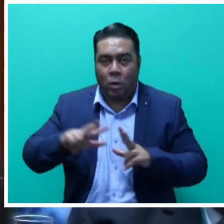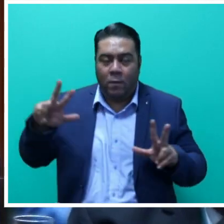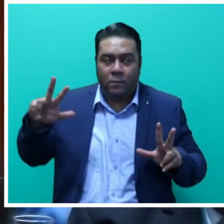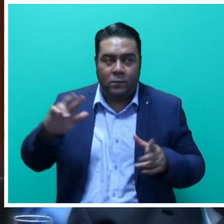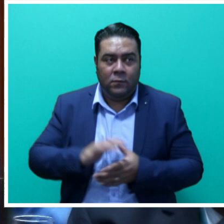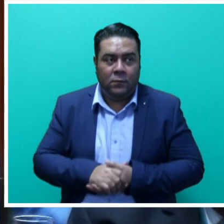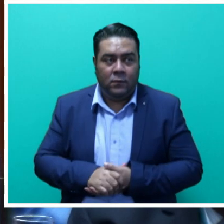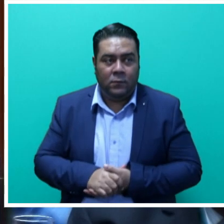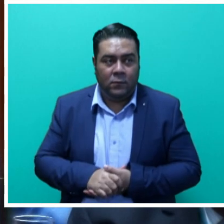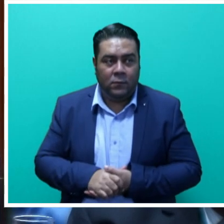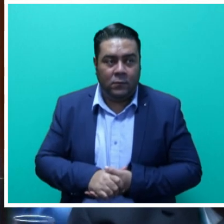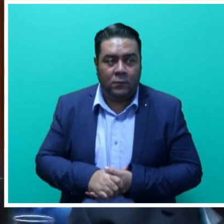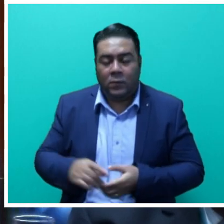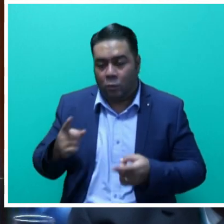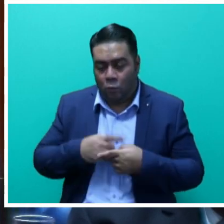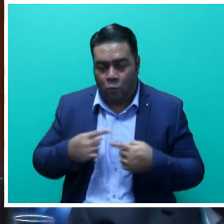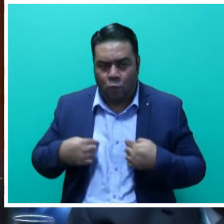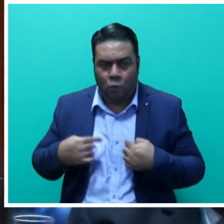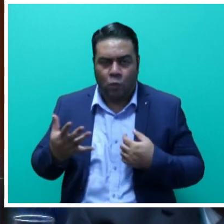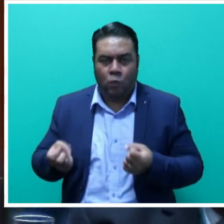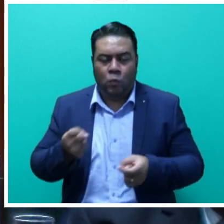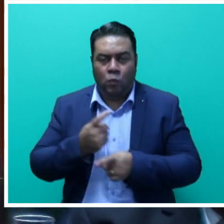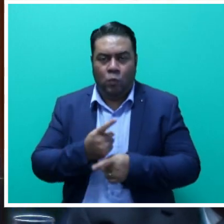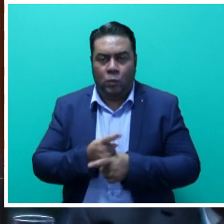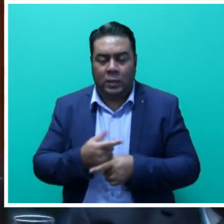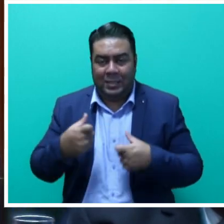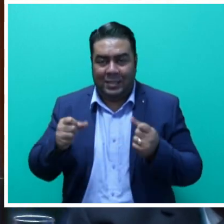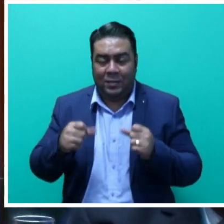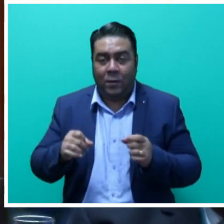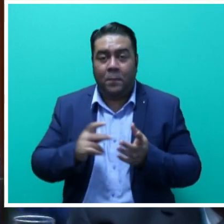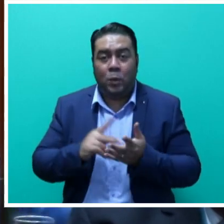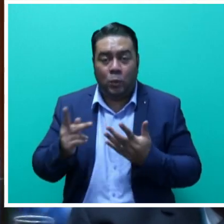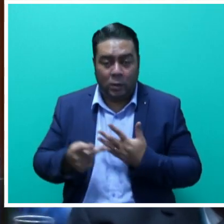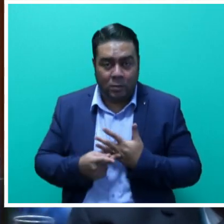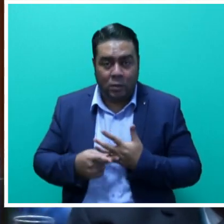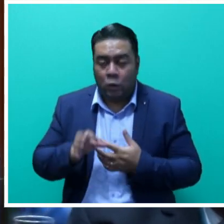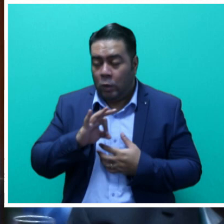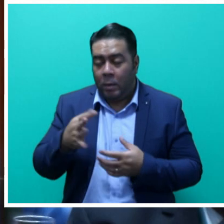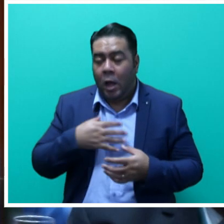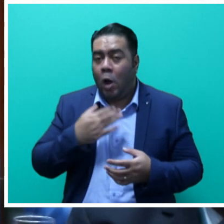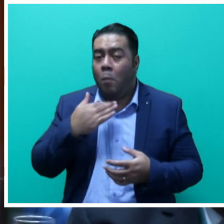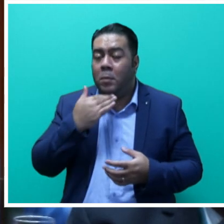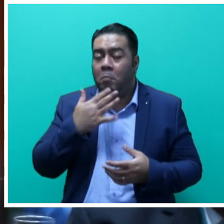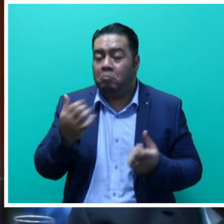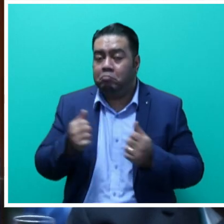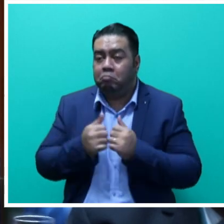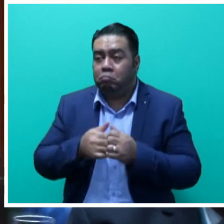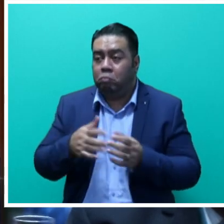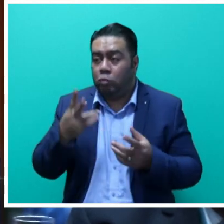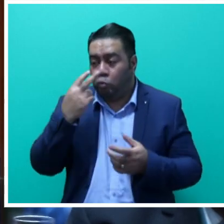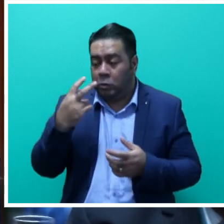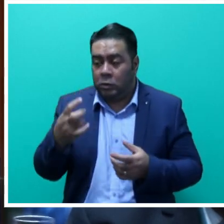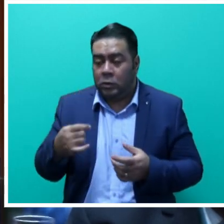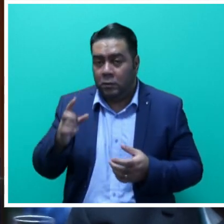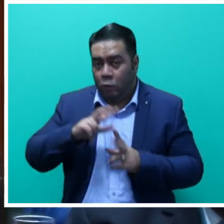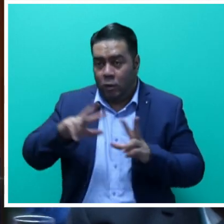sir, we will measure the success of the program not by how many more tourists Vanua Levu gets, but